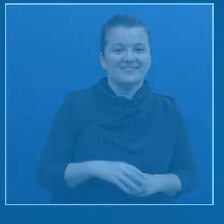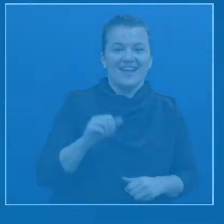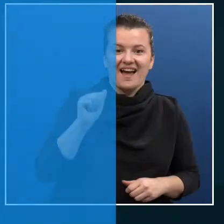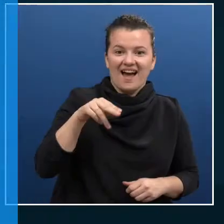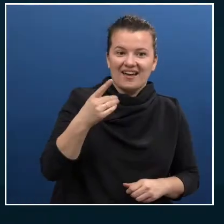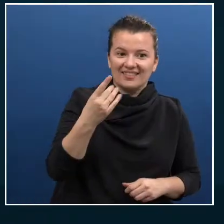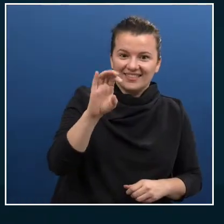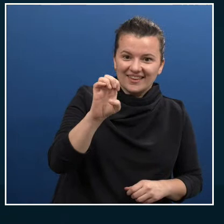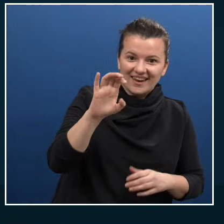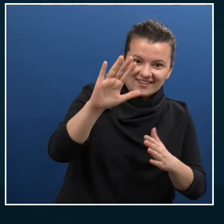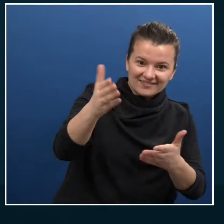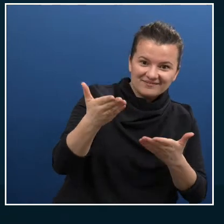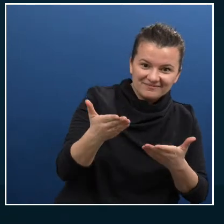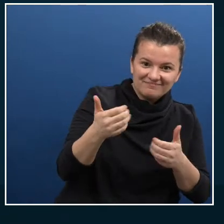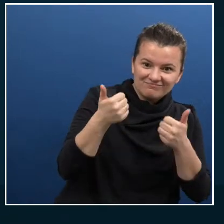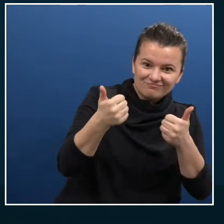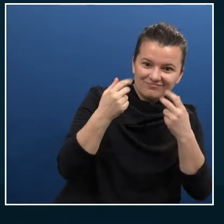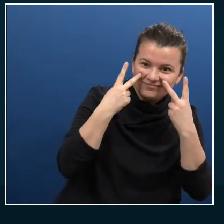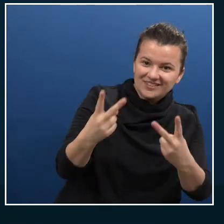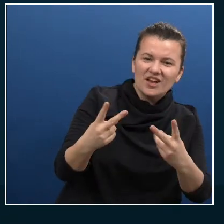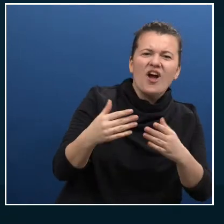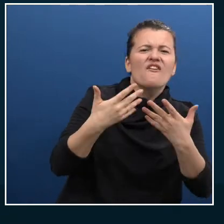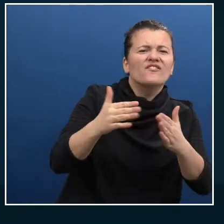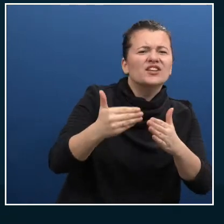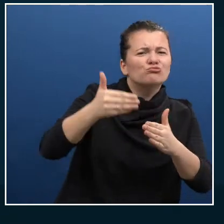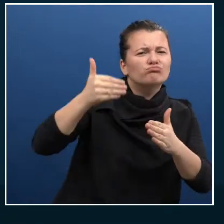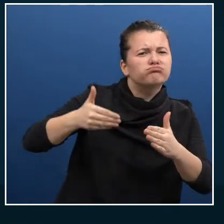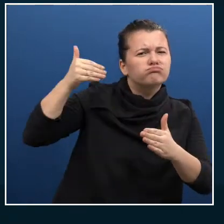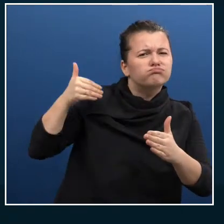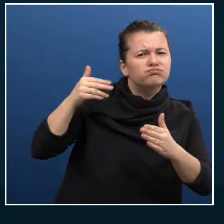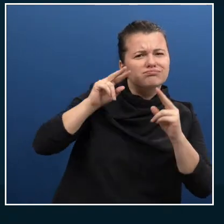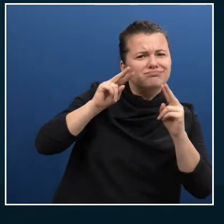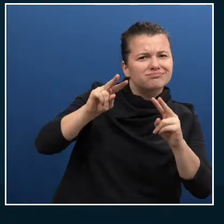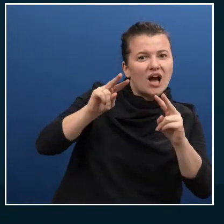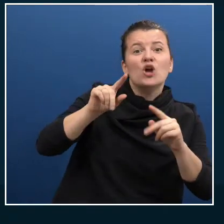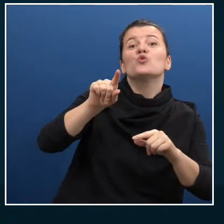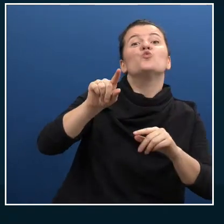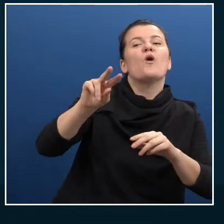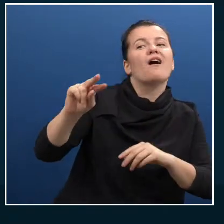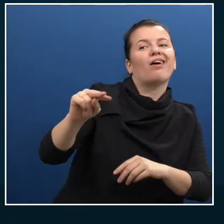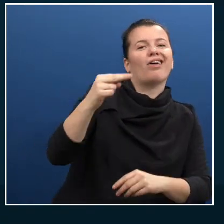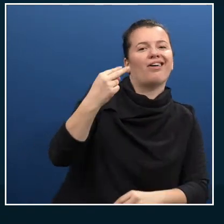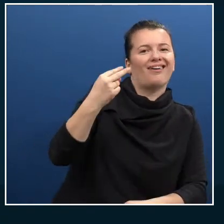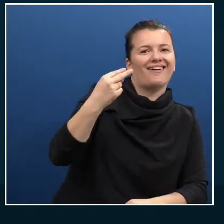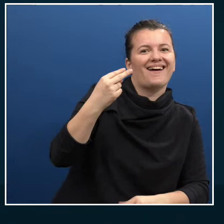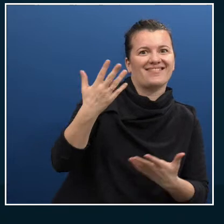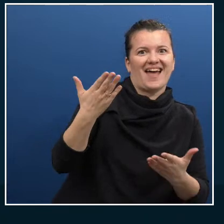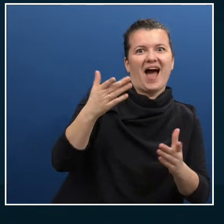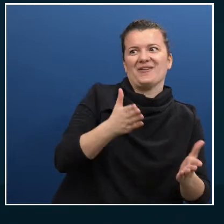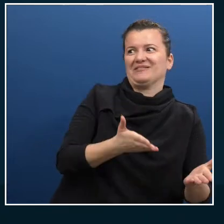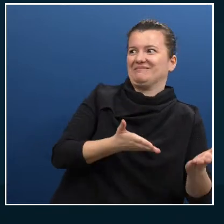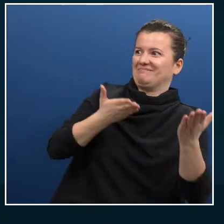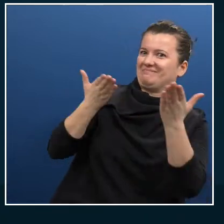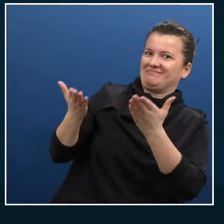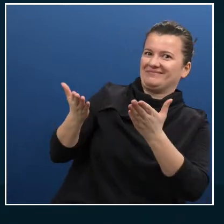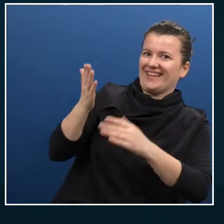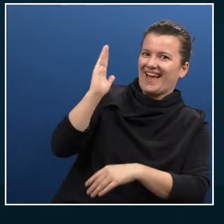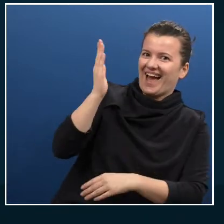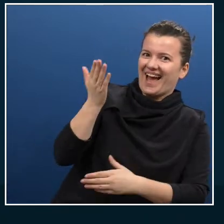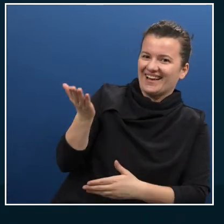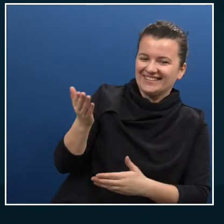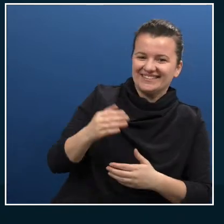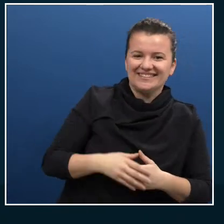you could already be had here. you quite a few times, but then as a visitor. yeah, that's right. And Yeah, now so- on the other side,